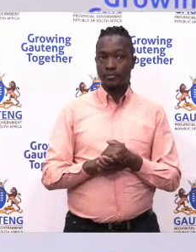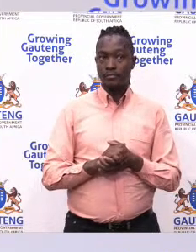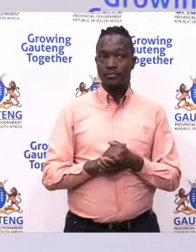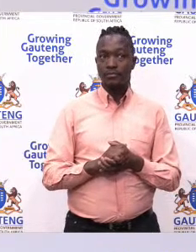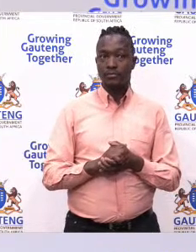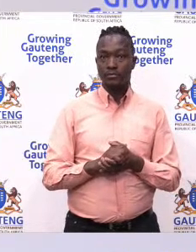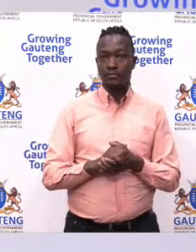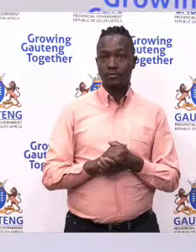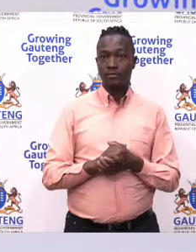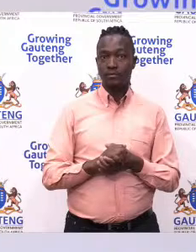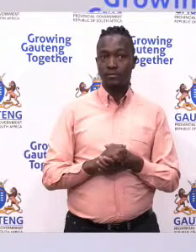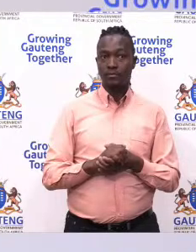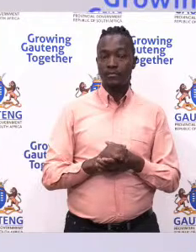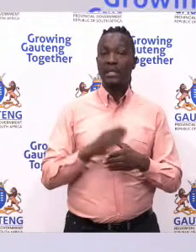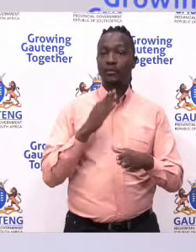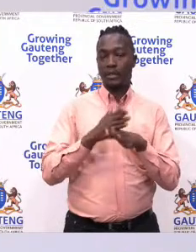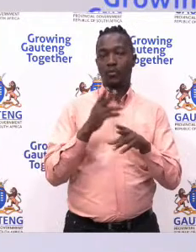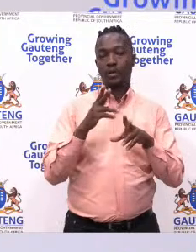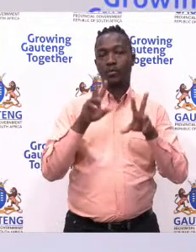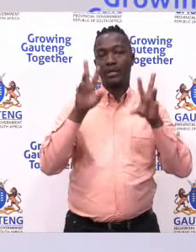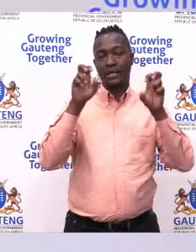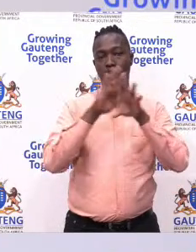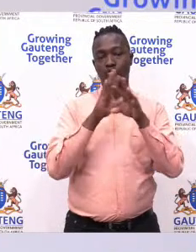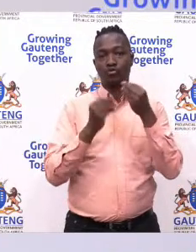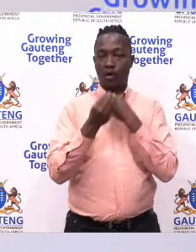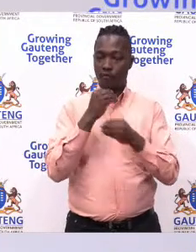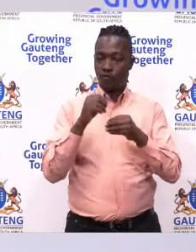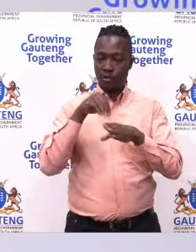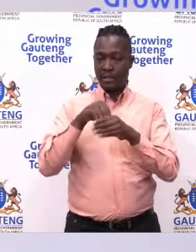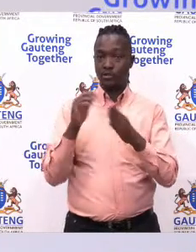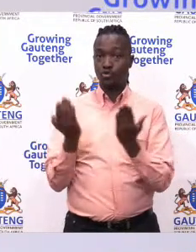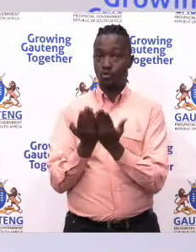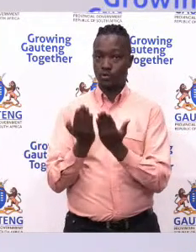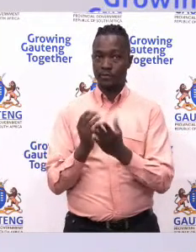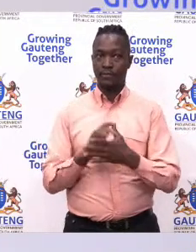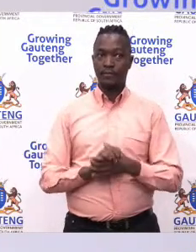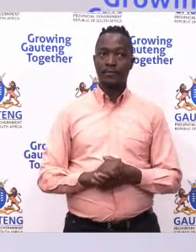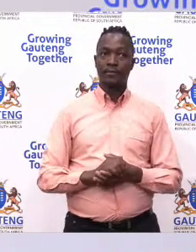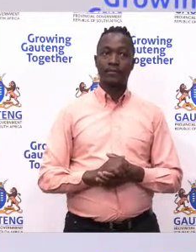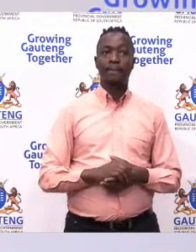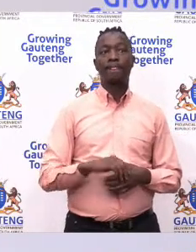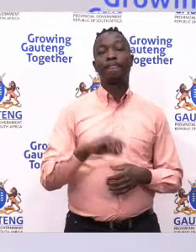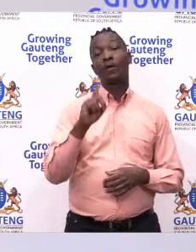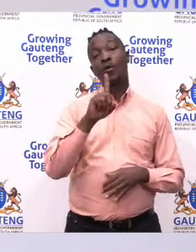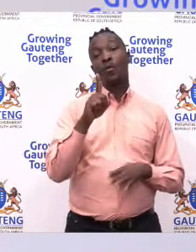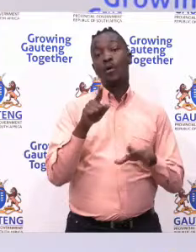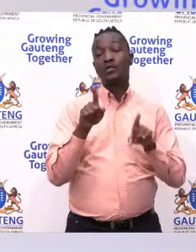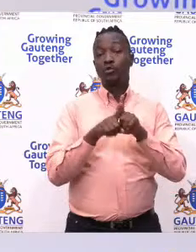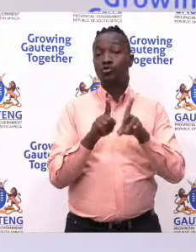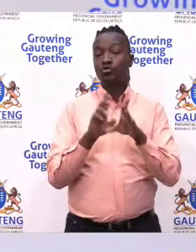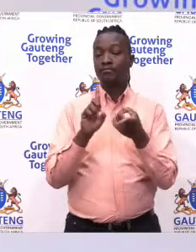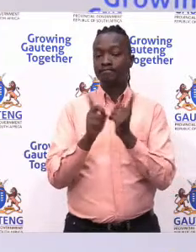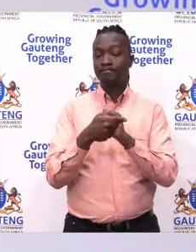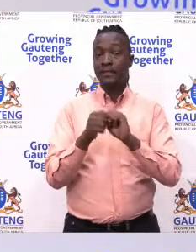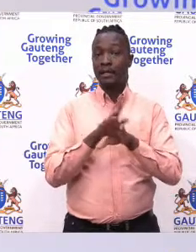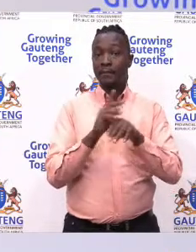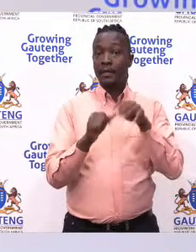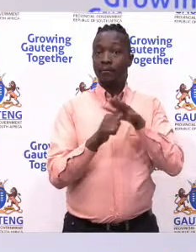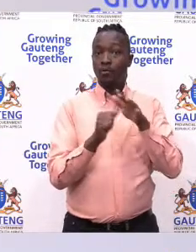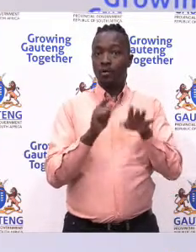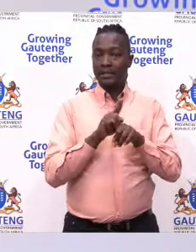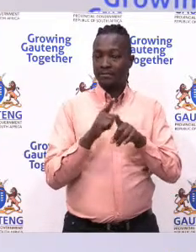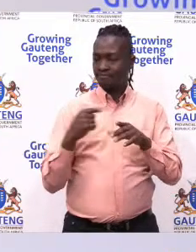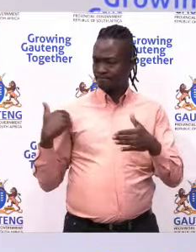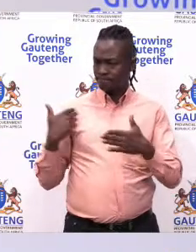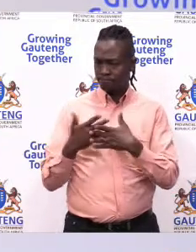the issues of nutrition in that particular regard. What had also become important is that we have been tracking as a system,